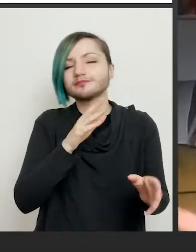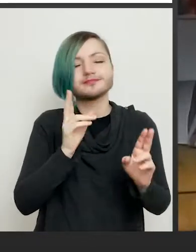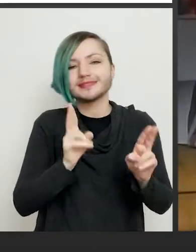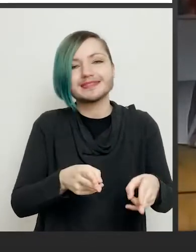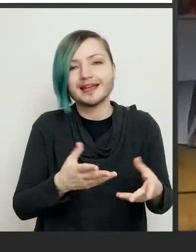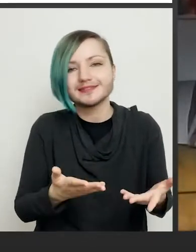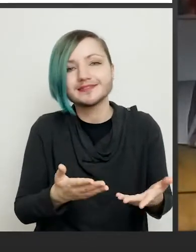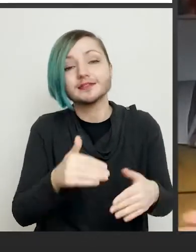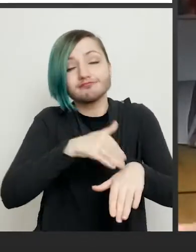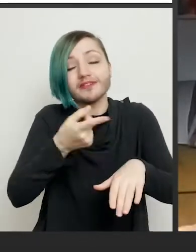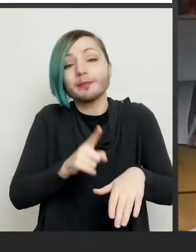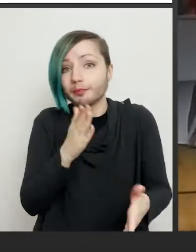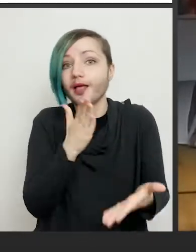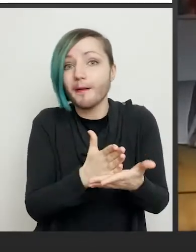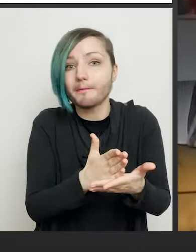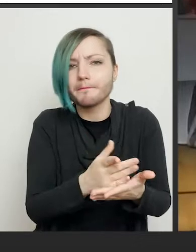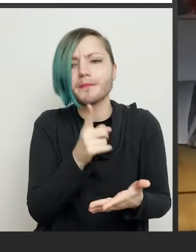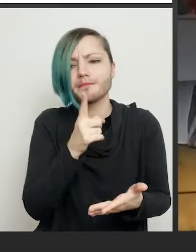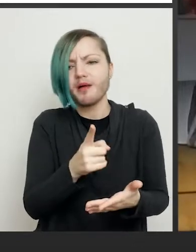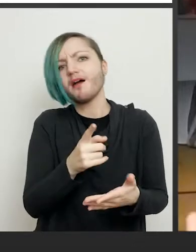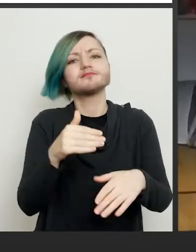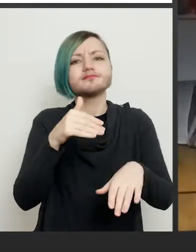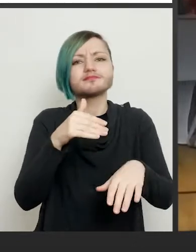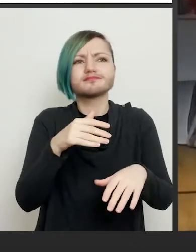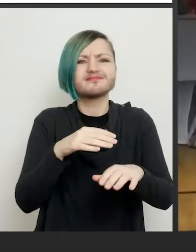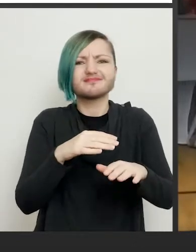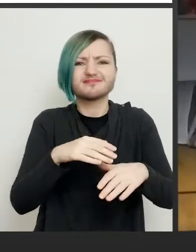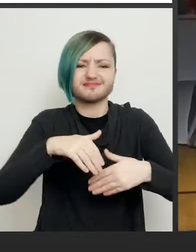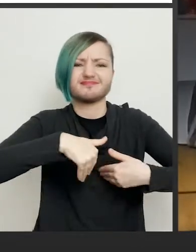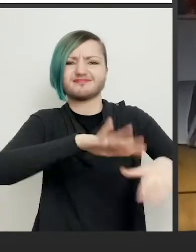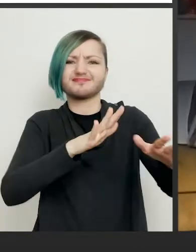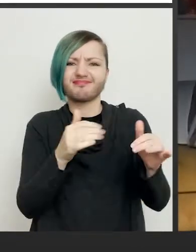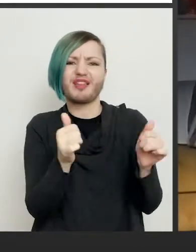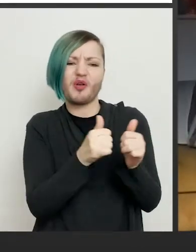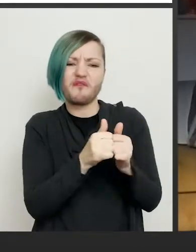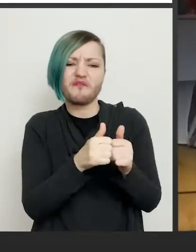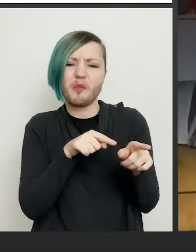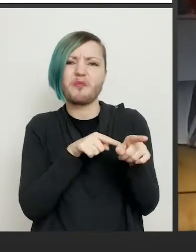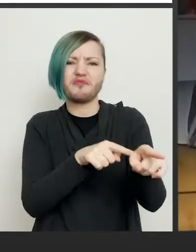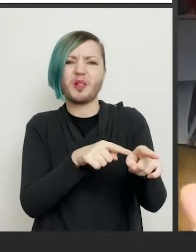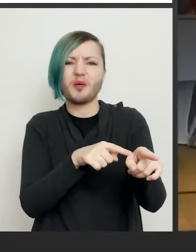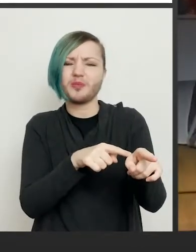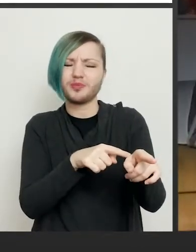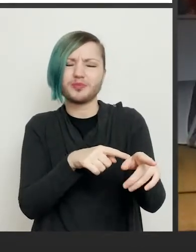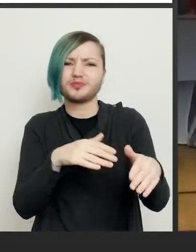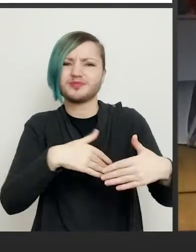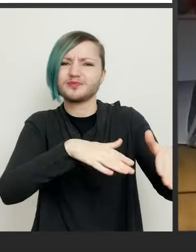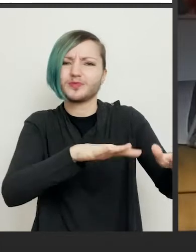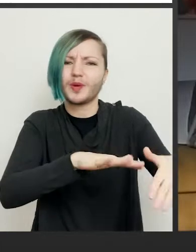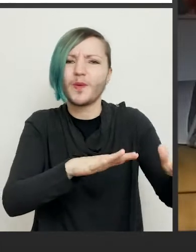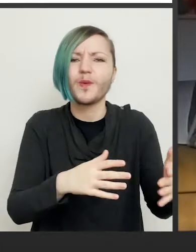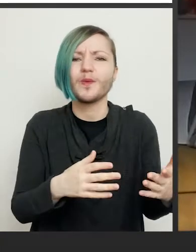they do affect people, but they shouldn't, and we shouldn't have to conform to them. So, it's an idea that we can break